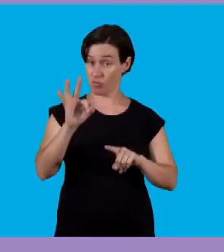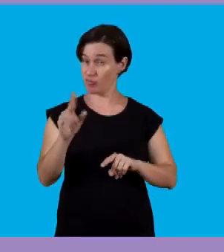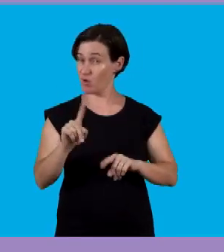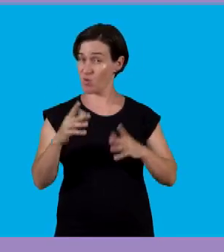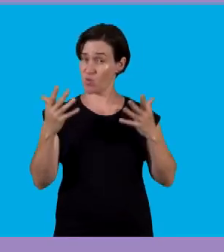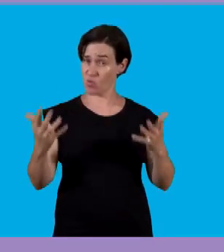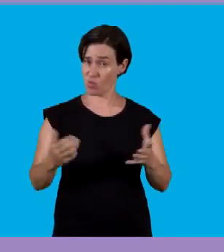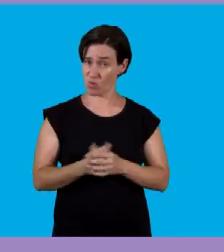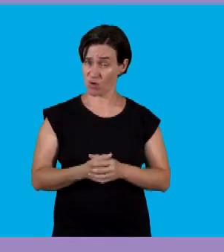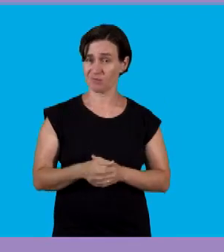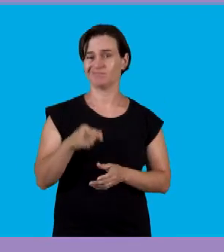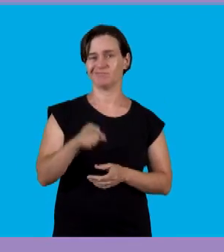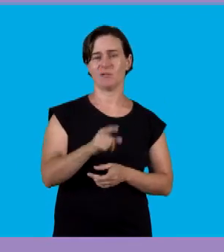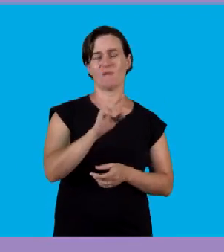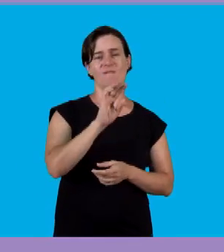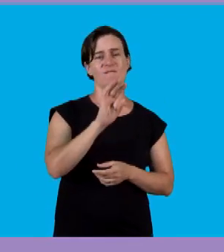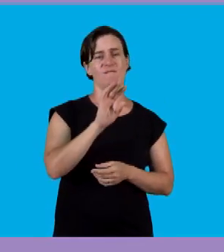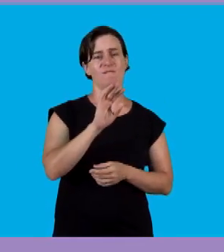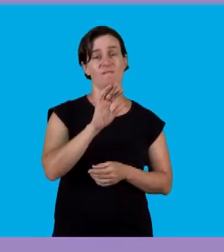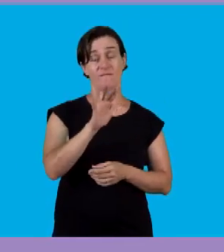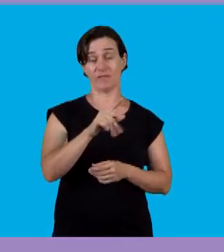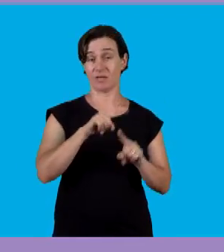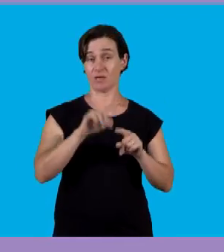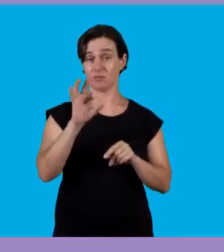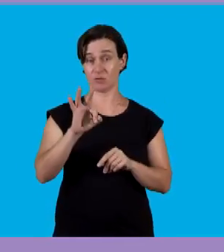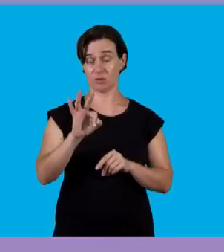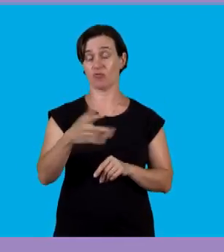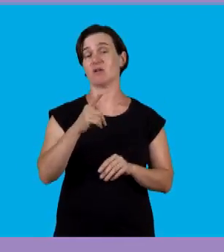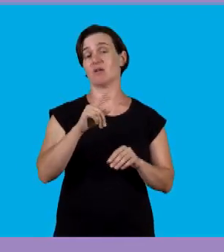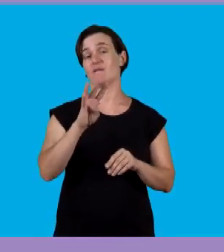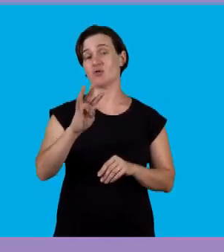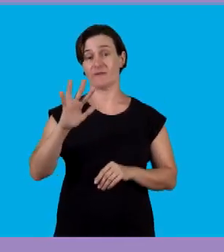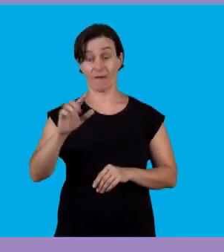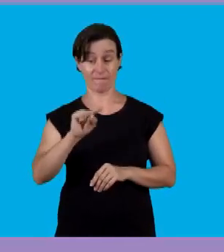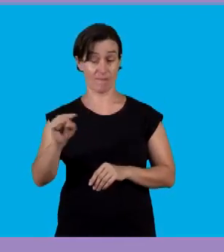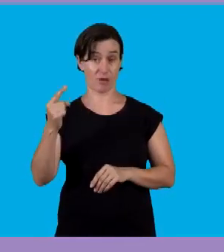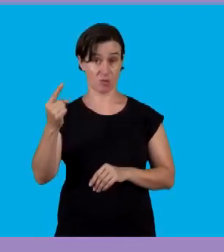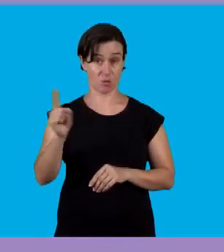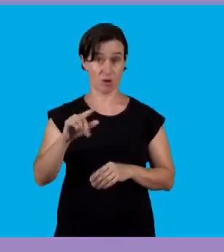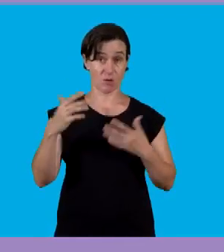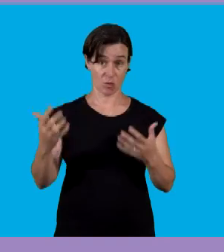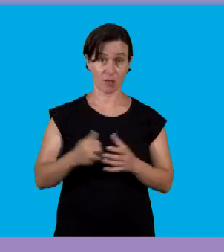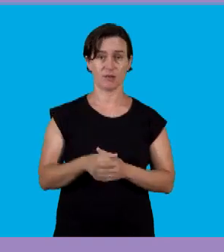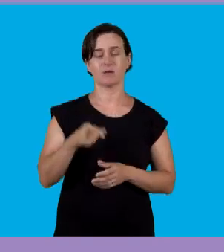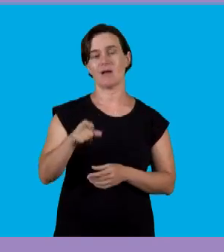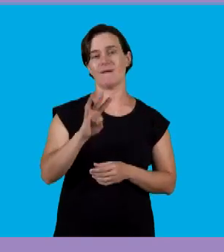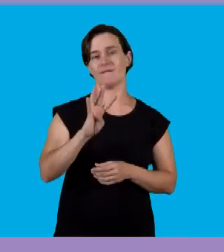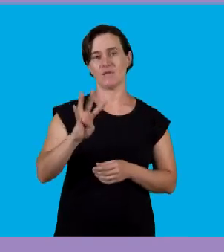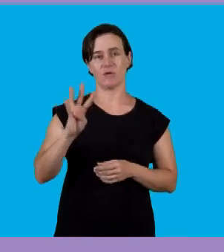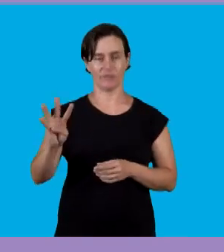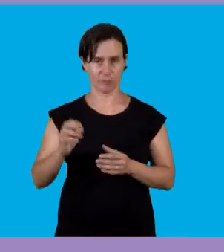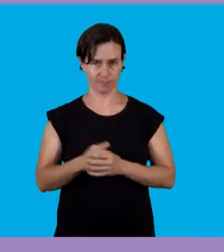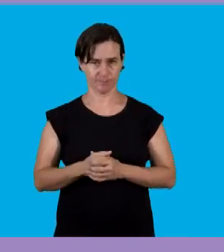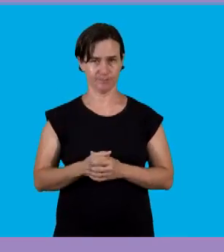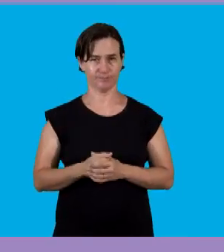15 multiplied by 3, 15 multiplied by 3 is 45, and when we subtract 1, we are going